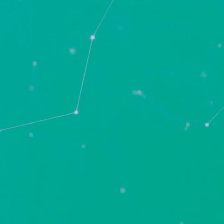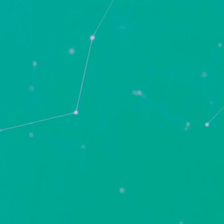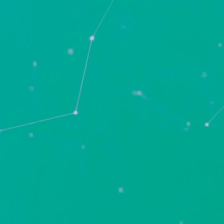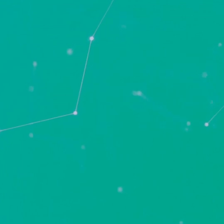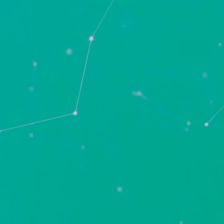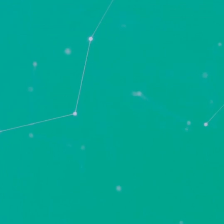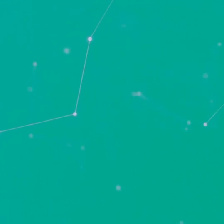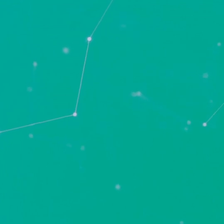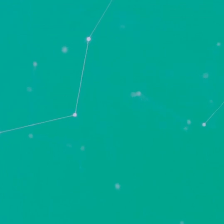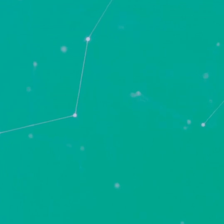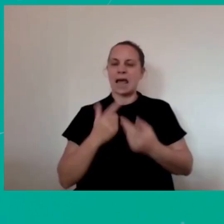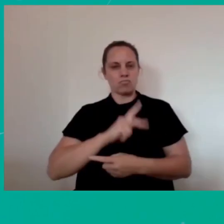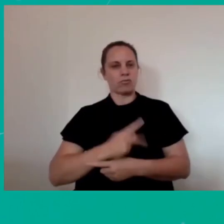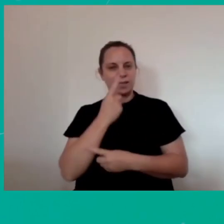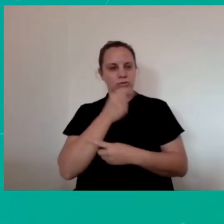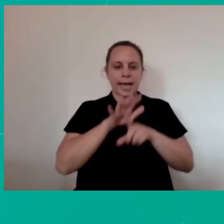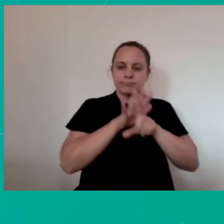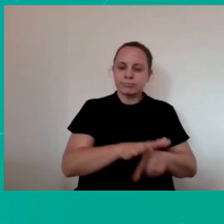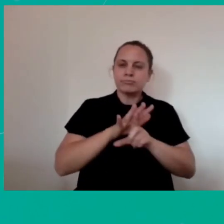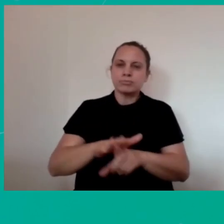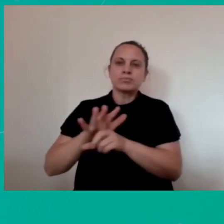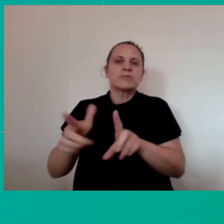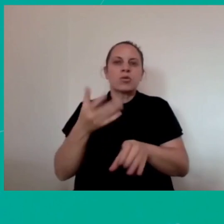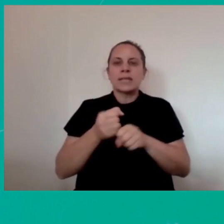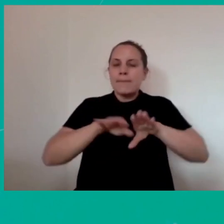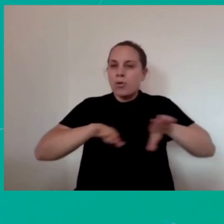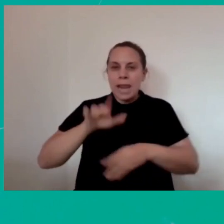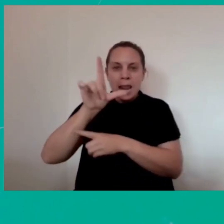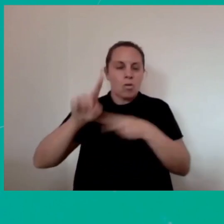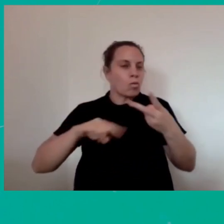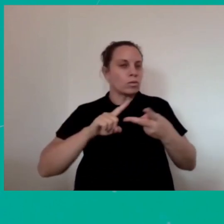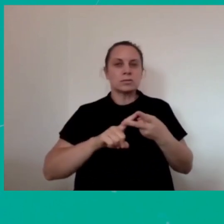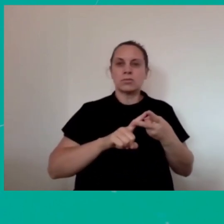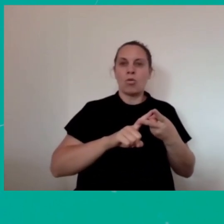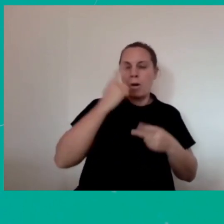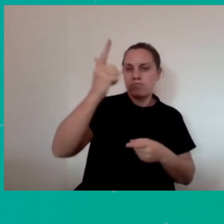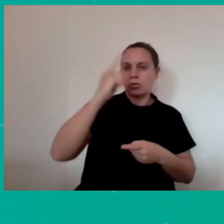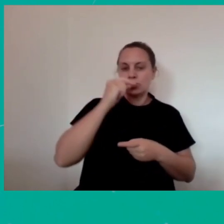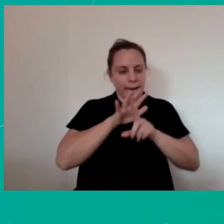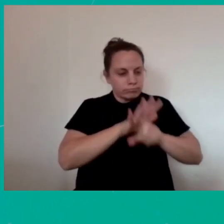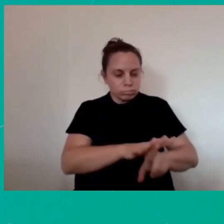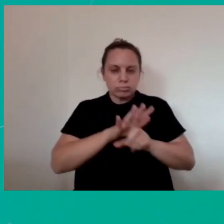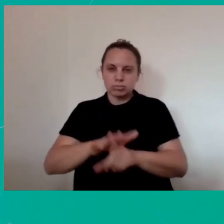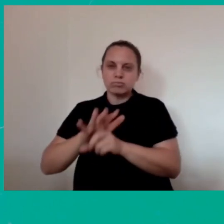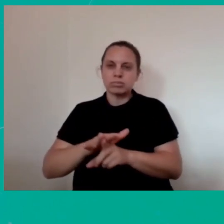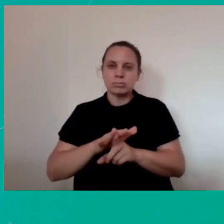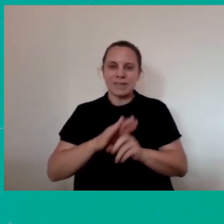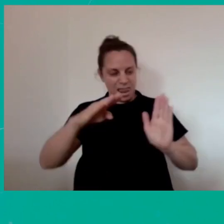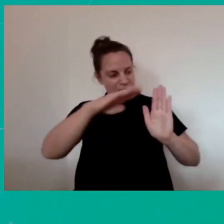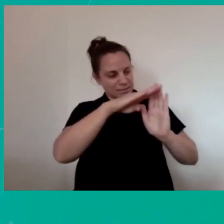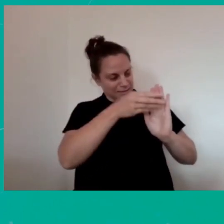and by other professionals, landlords and their employers. The list of harm will be